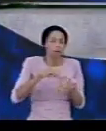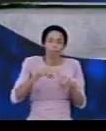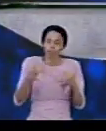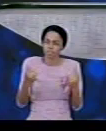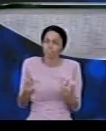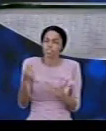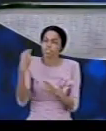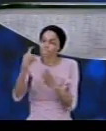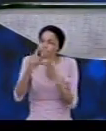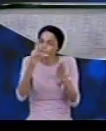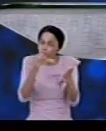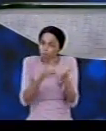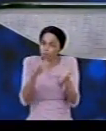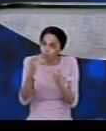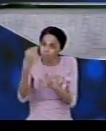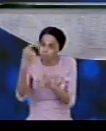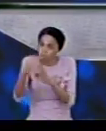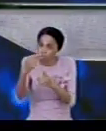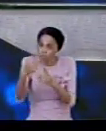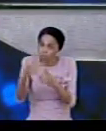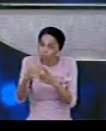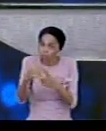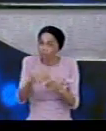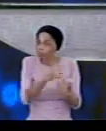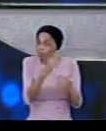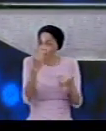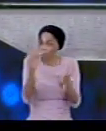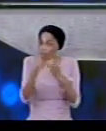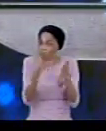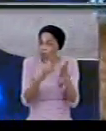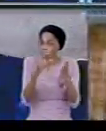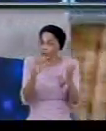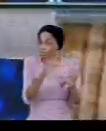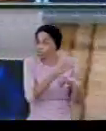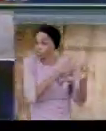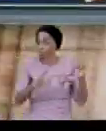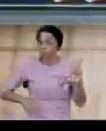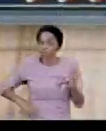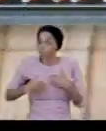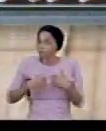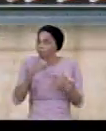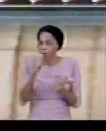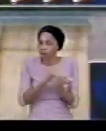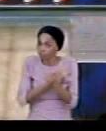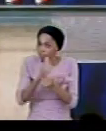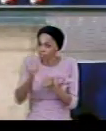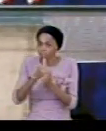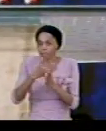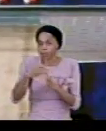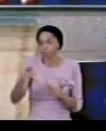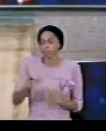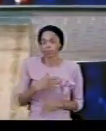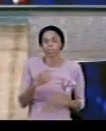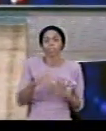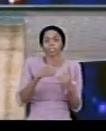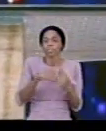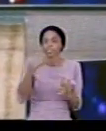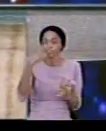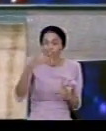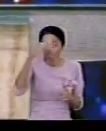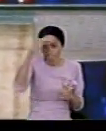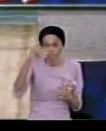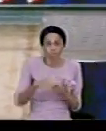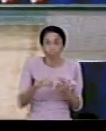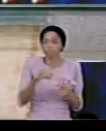world has not passed away, and it still says, then said ye unto me,